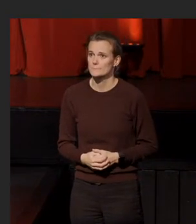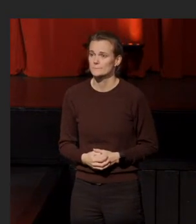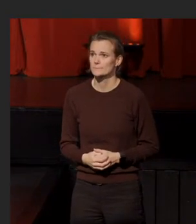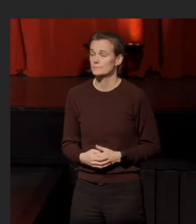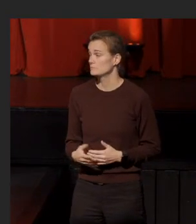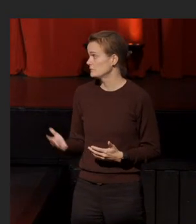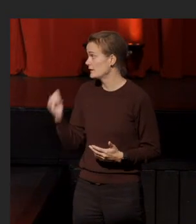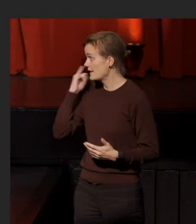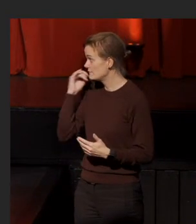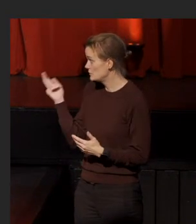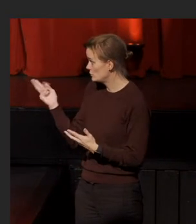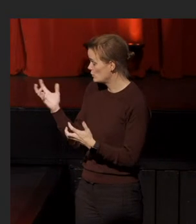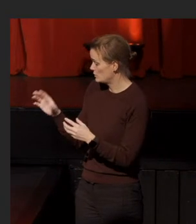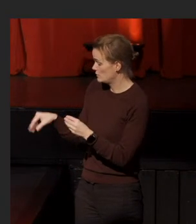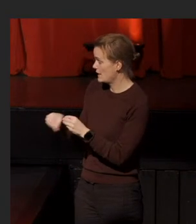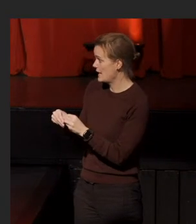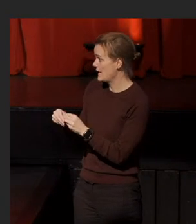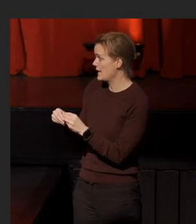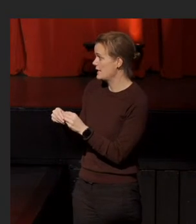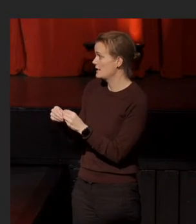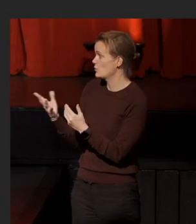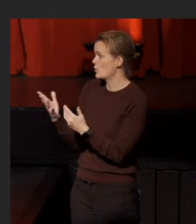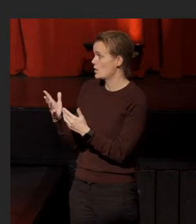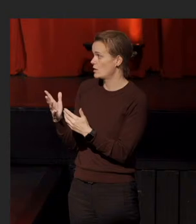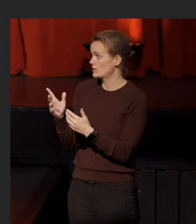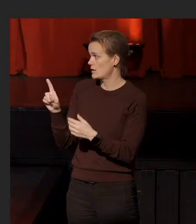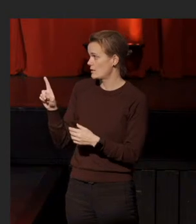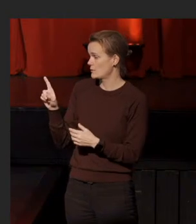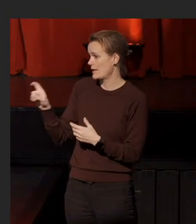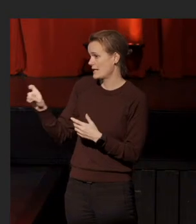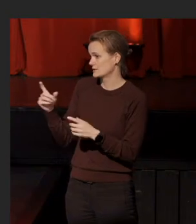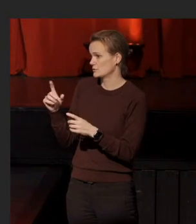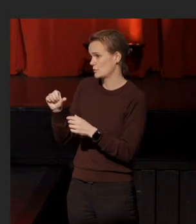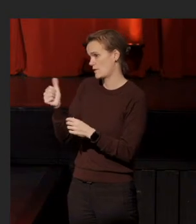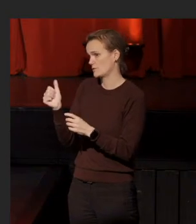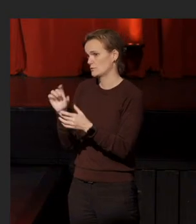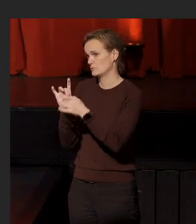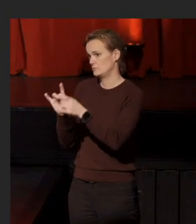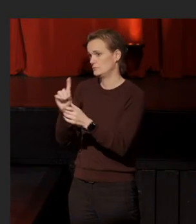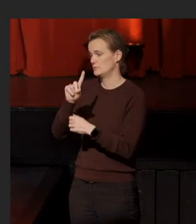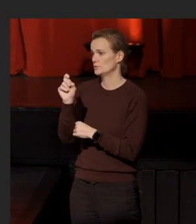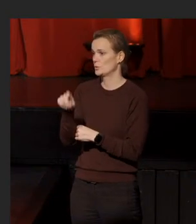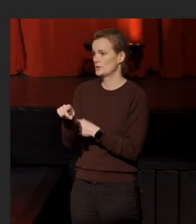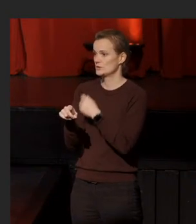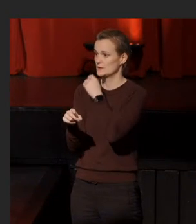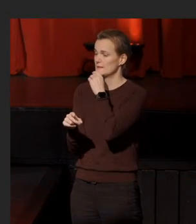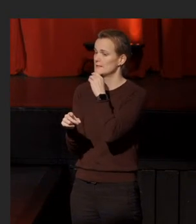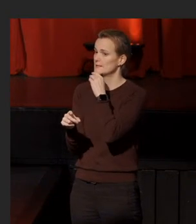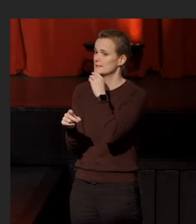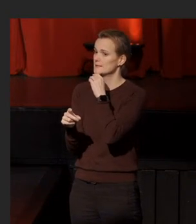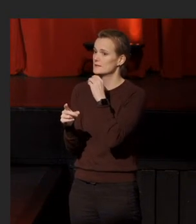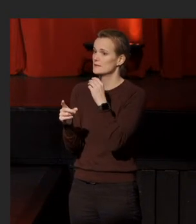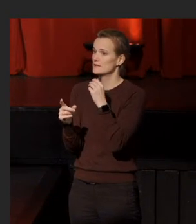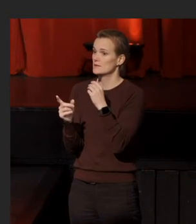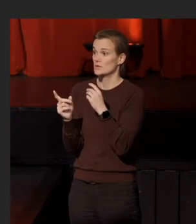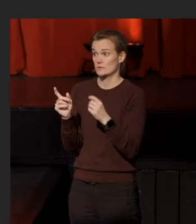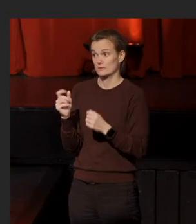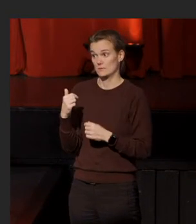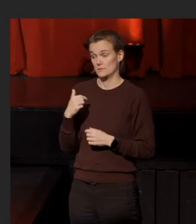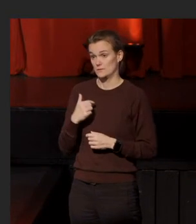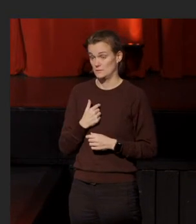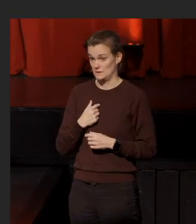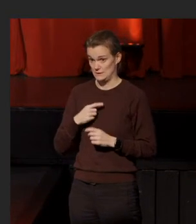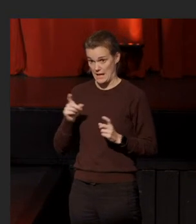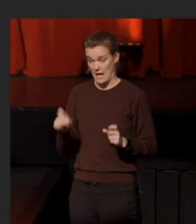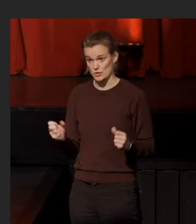to address that, please do, or I'll ask you a related question, which is, should we stay awake at night